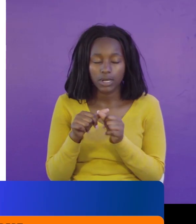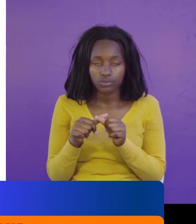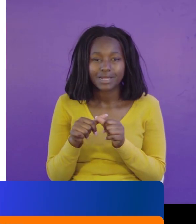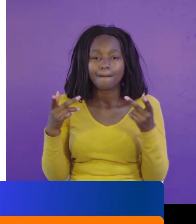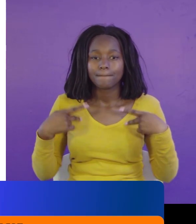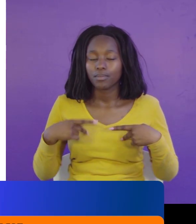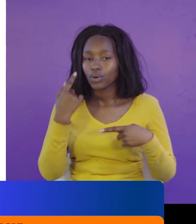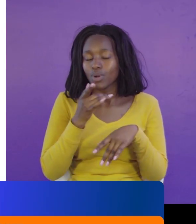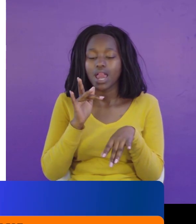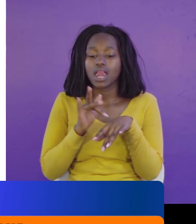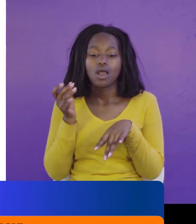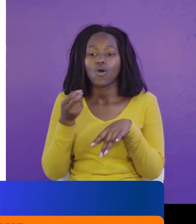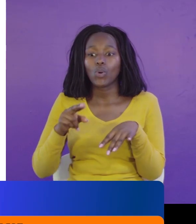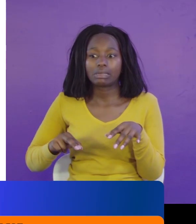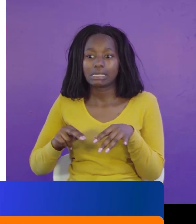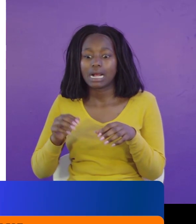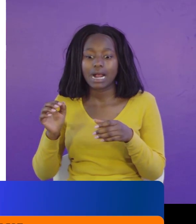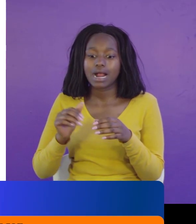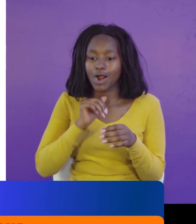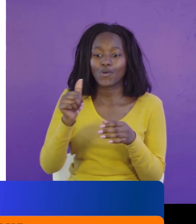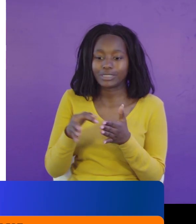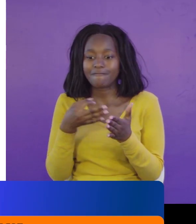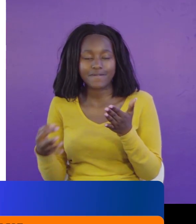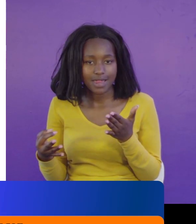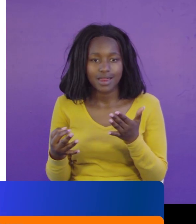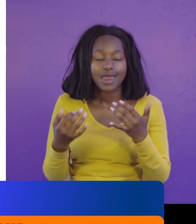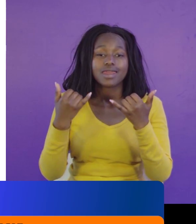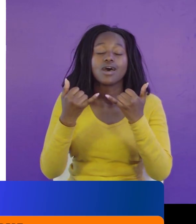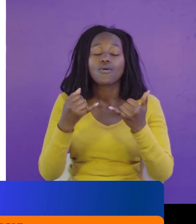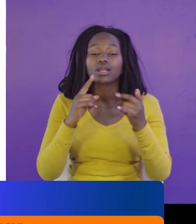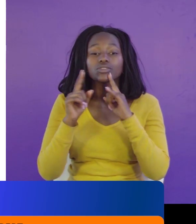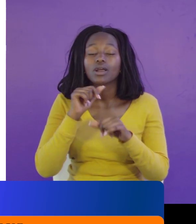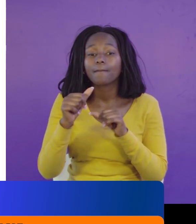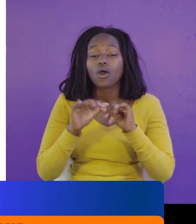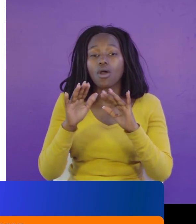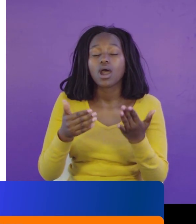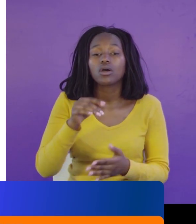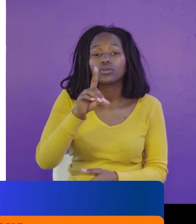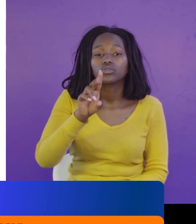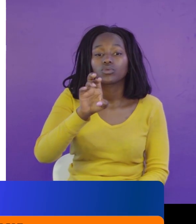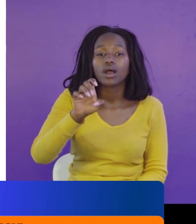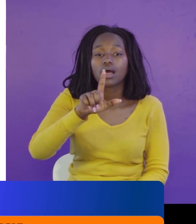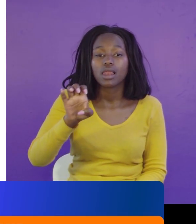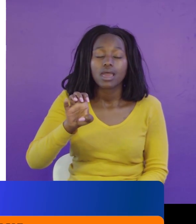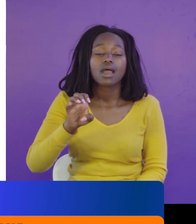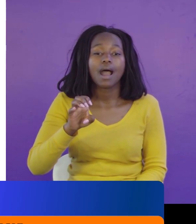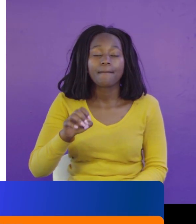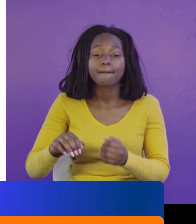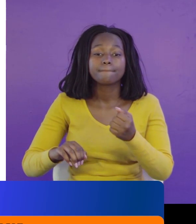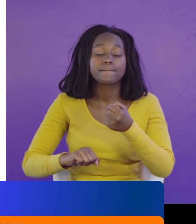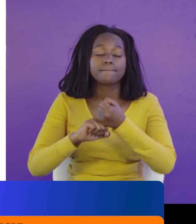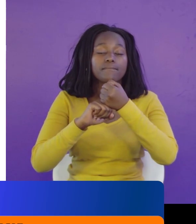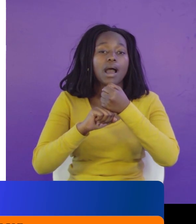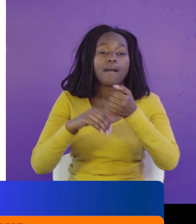Now, it further says that Aden Duale has built a career thriving on controversy, and he is